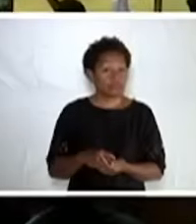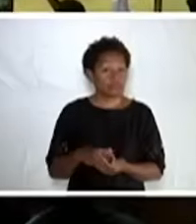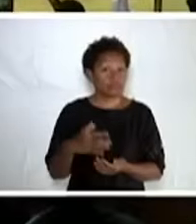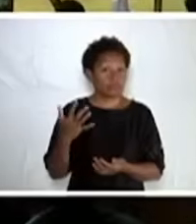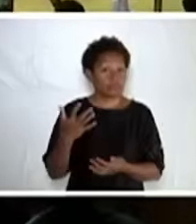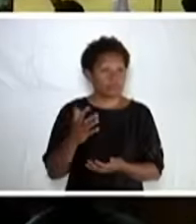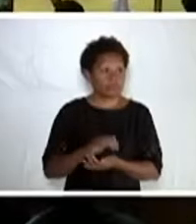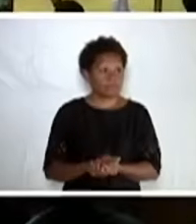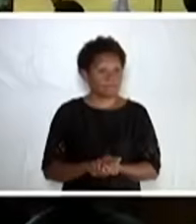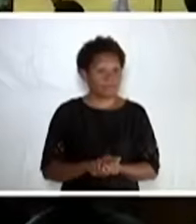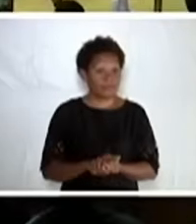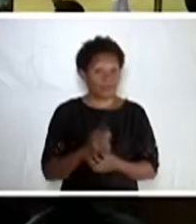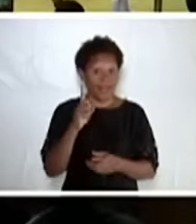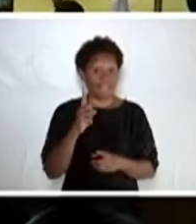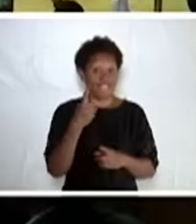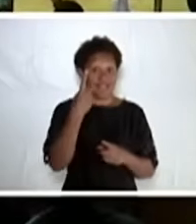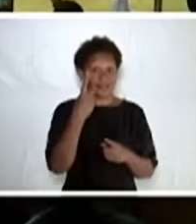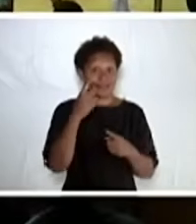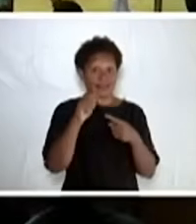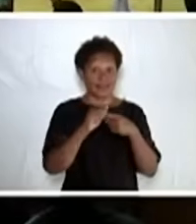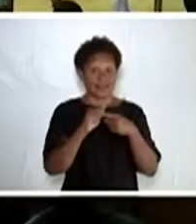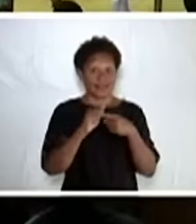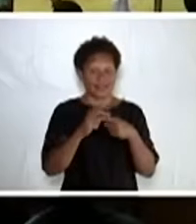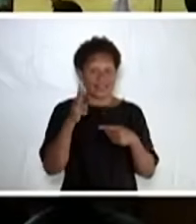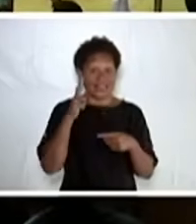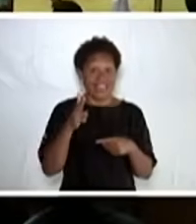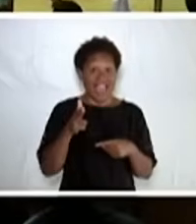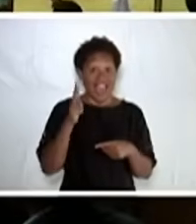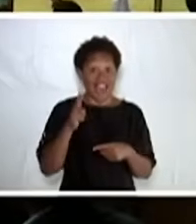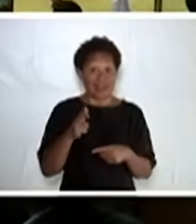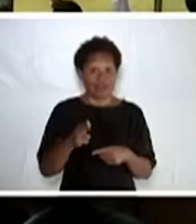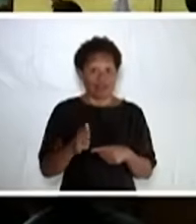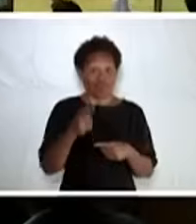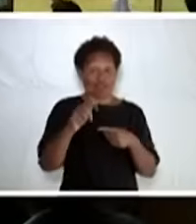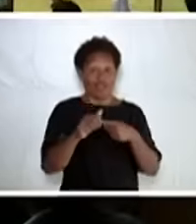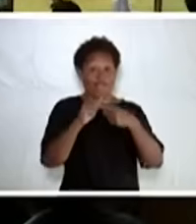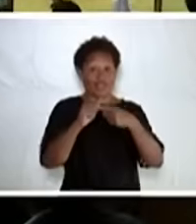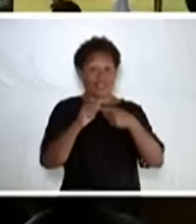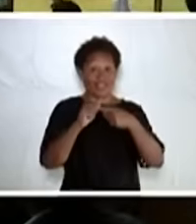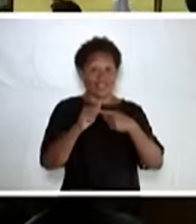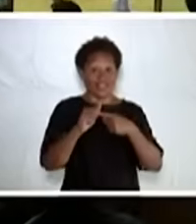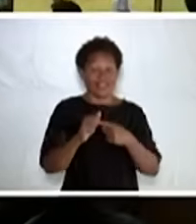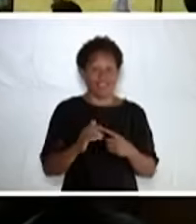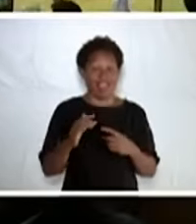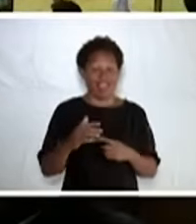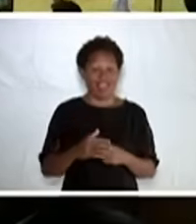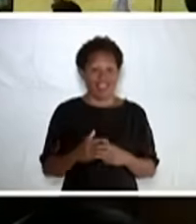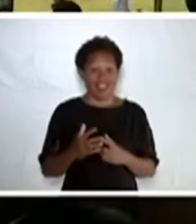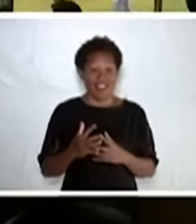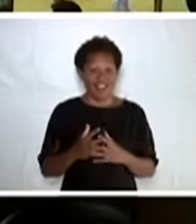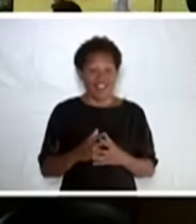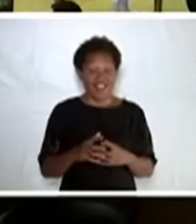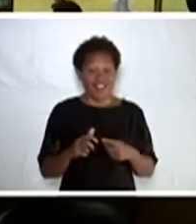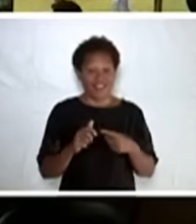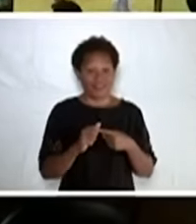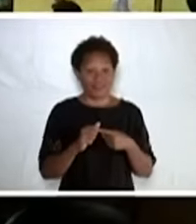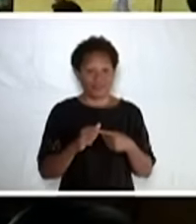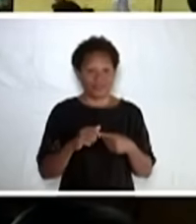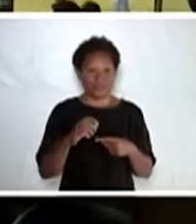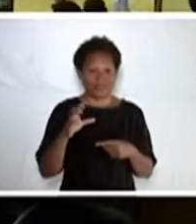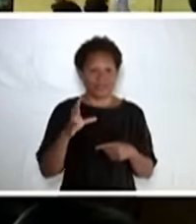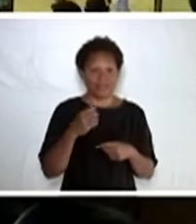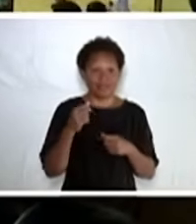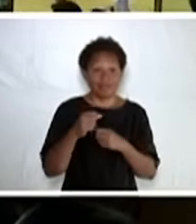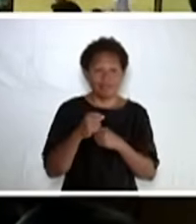vulkandua i program ni sini kuwa. Ladies and gentlemen, I stand corrected at the next order